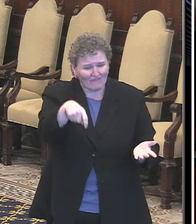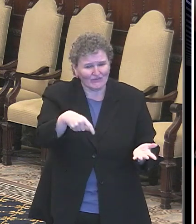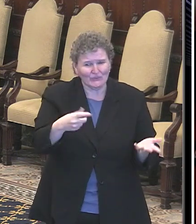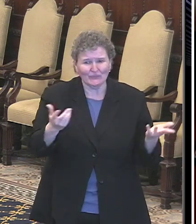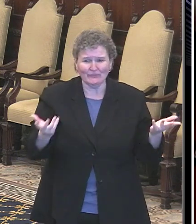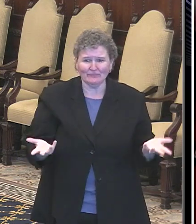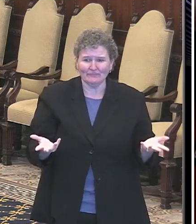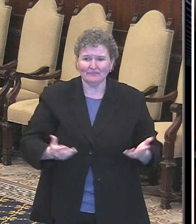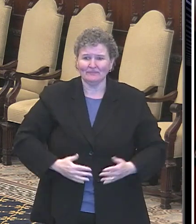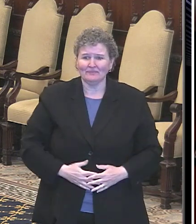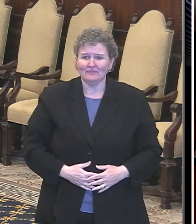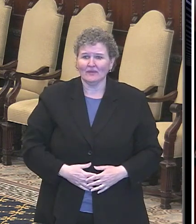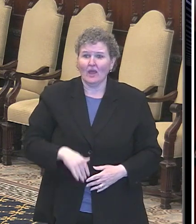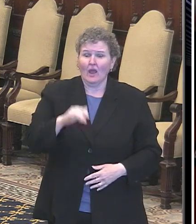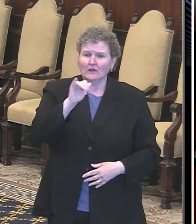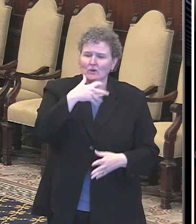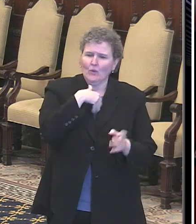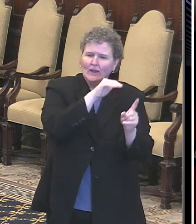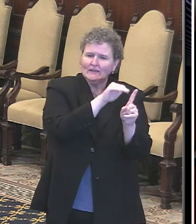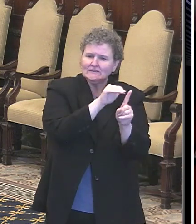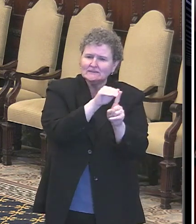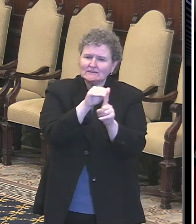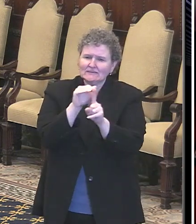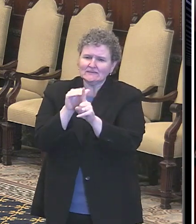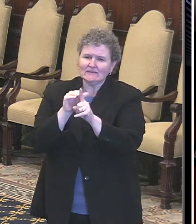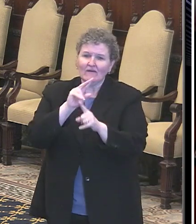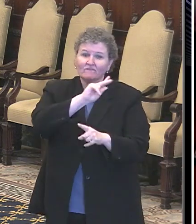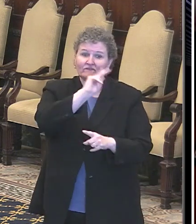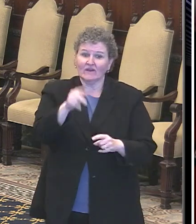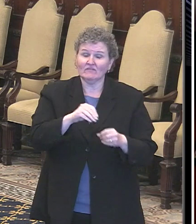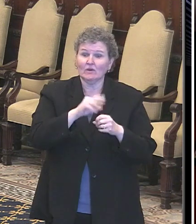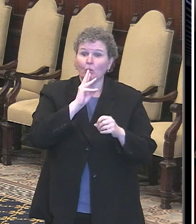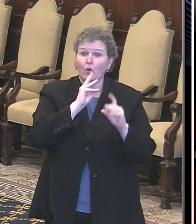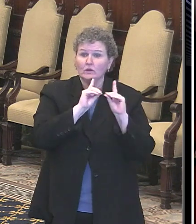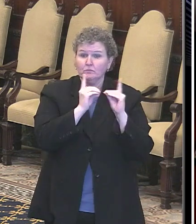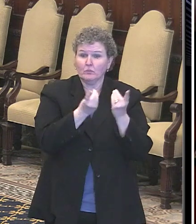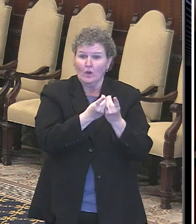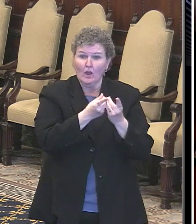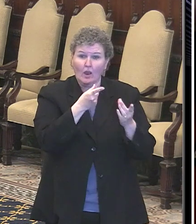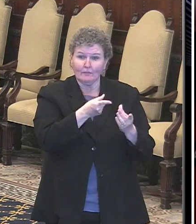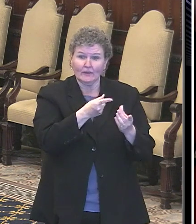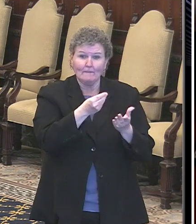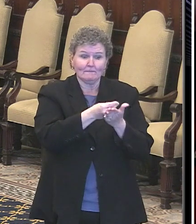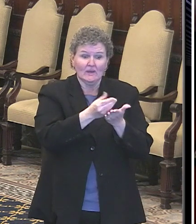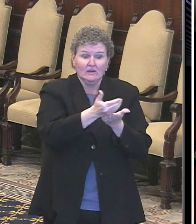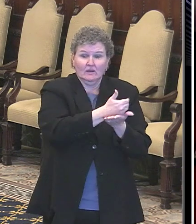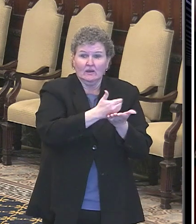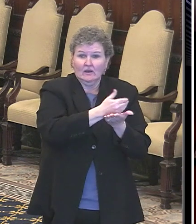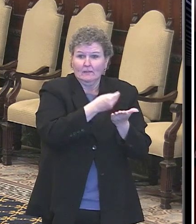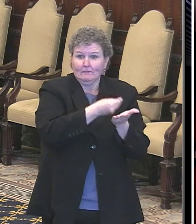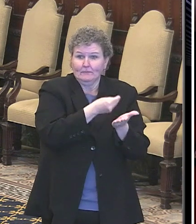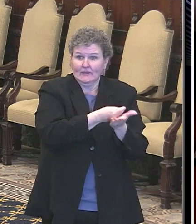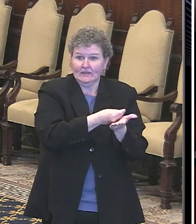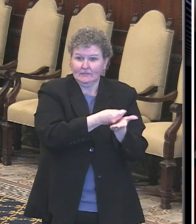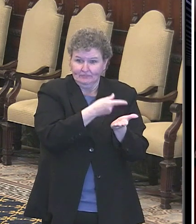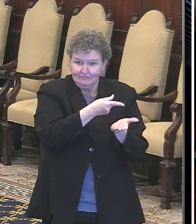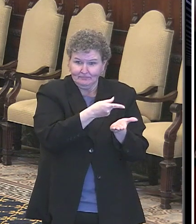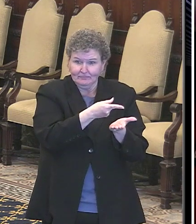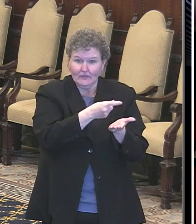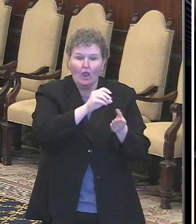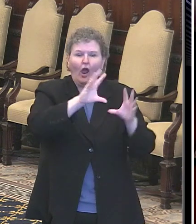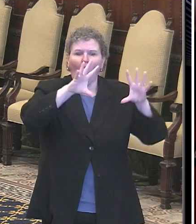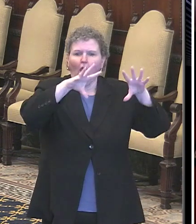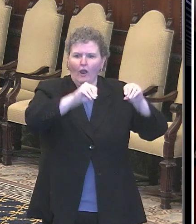remind residents that the Philadelphia Water Department and the Water Revenue Bureau have postponed all water shutoffs for residential and commercial